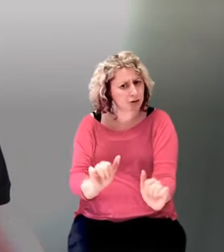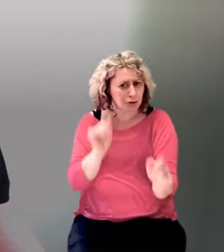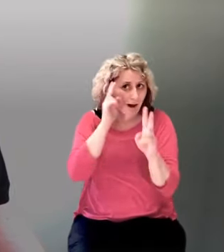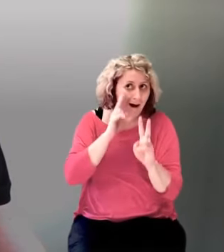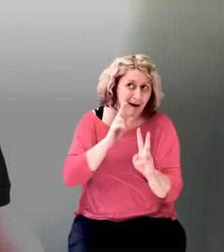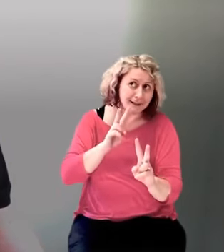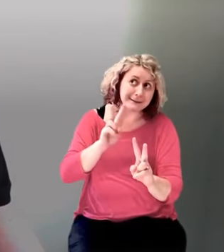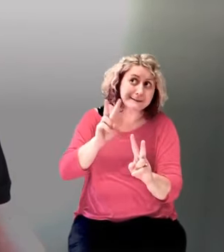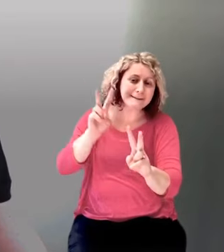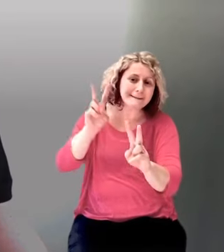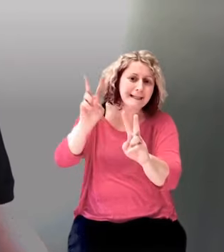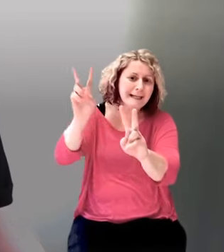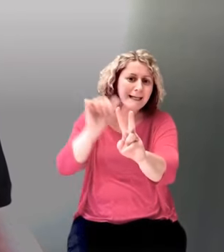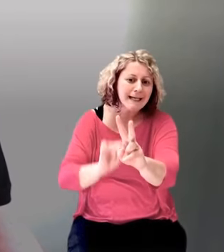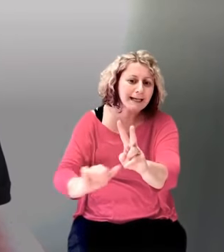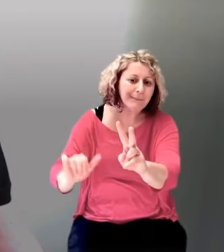familiar yet